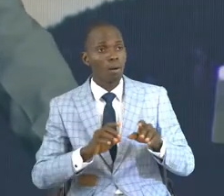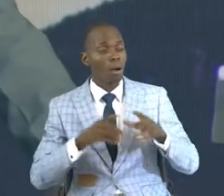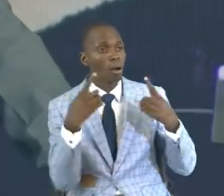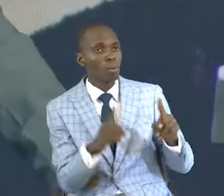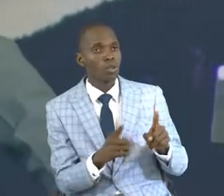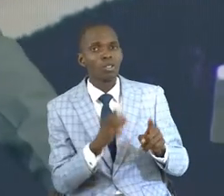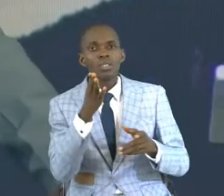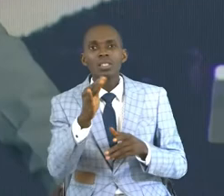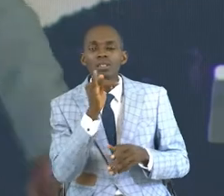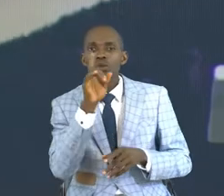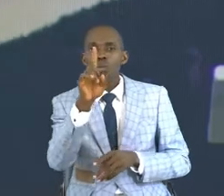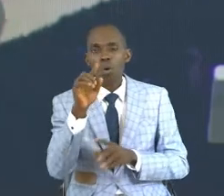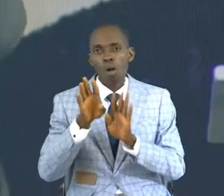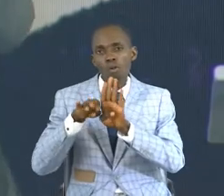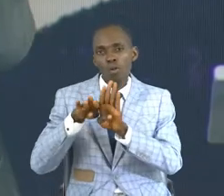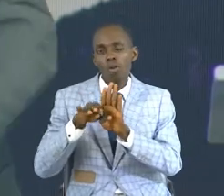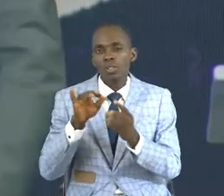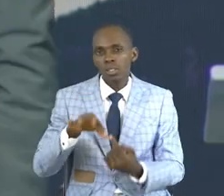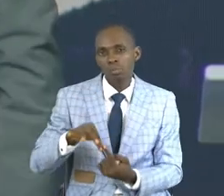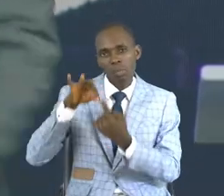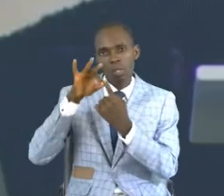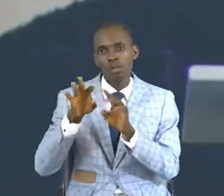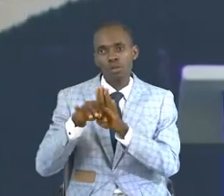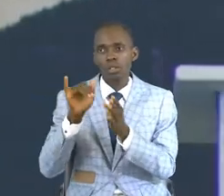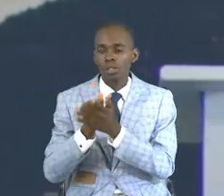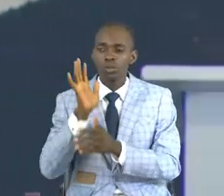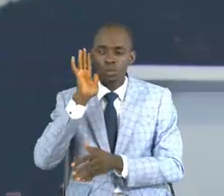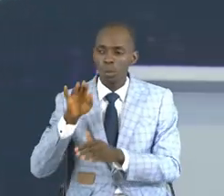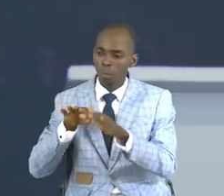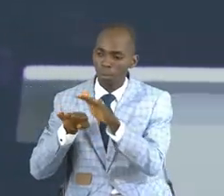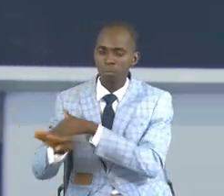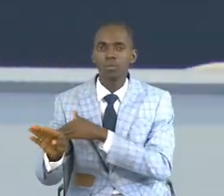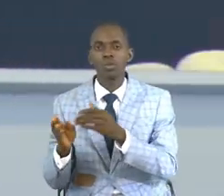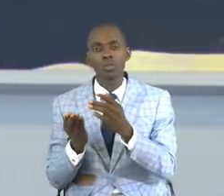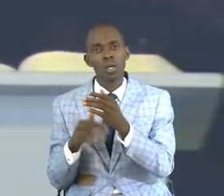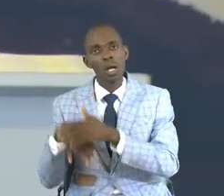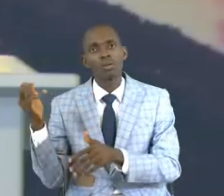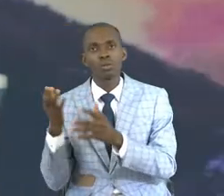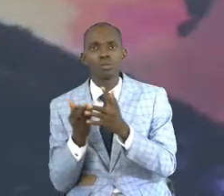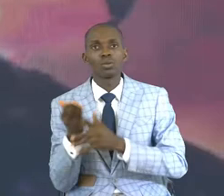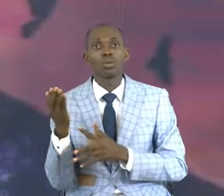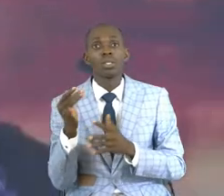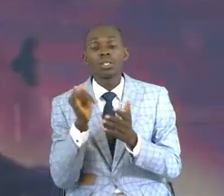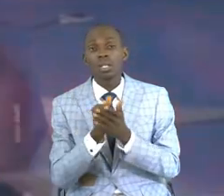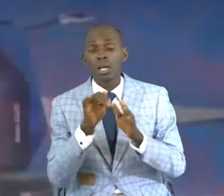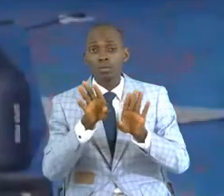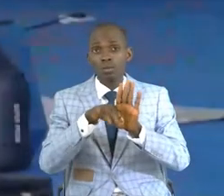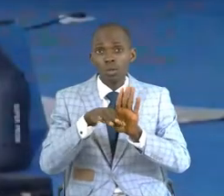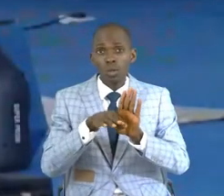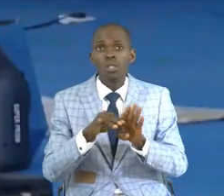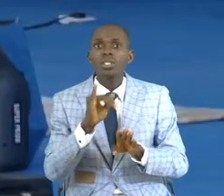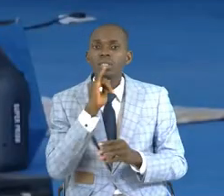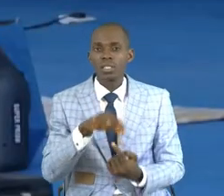control, emergency door. Accident, emergency door. The emergency door is, if any